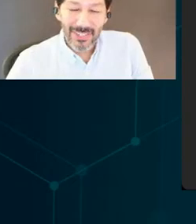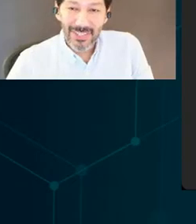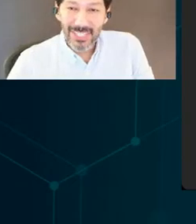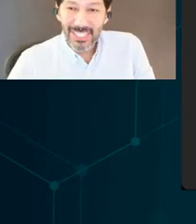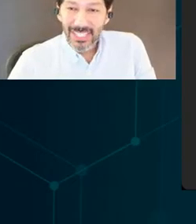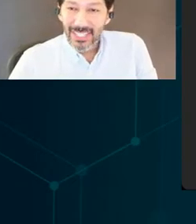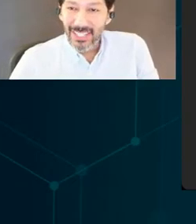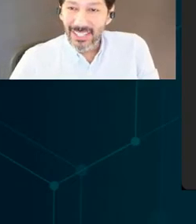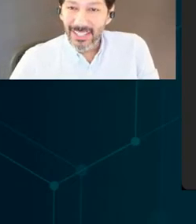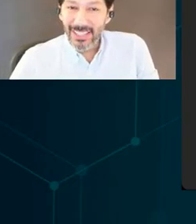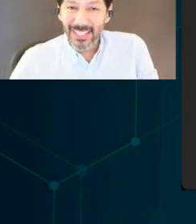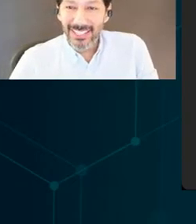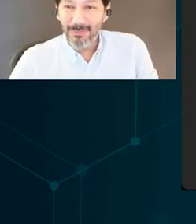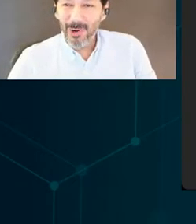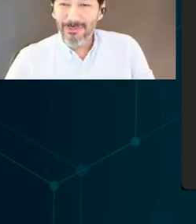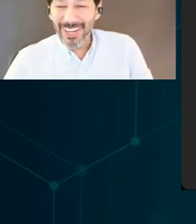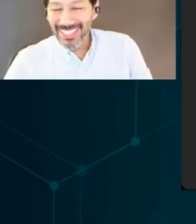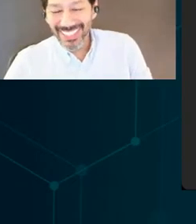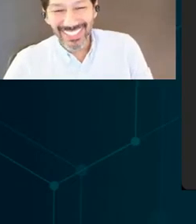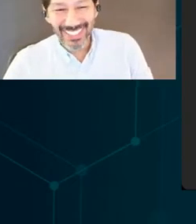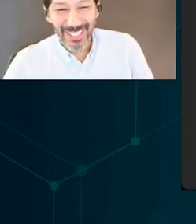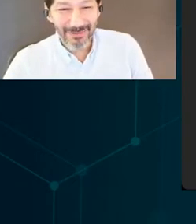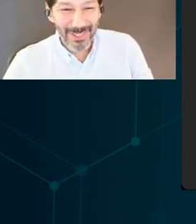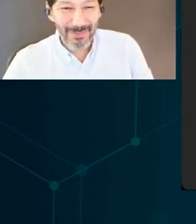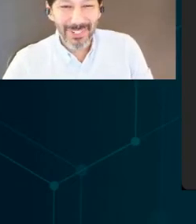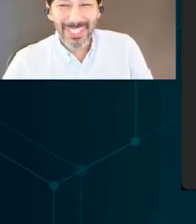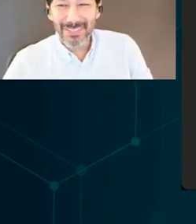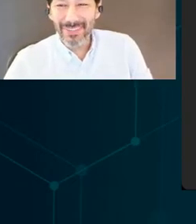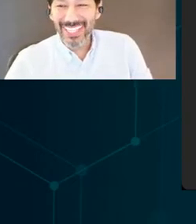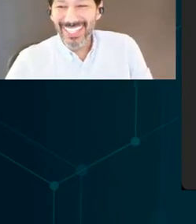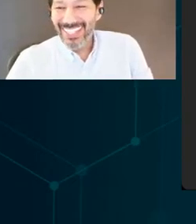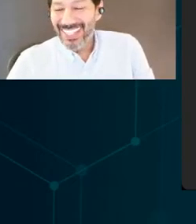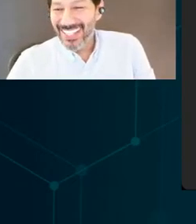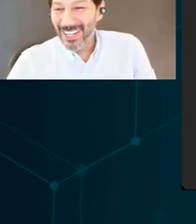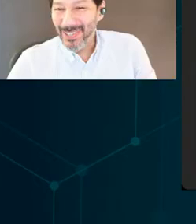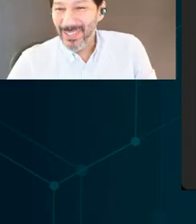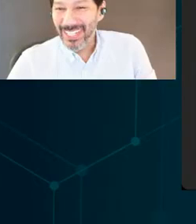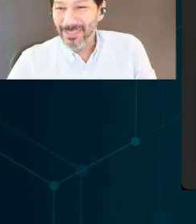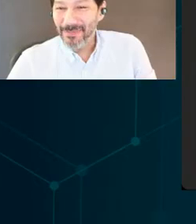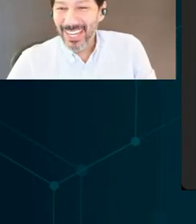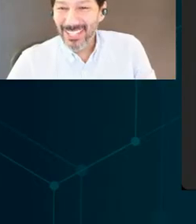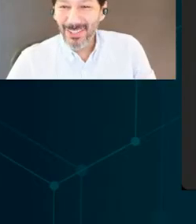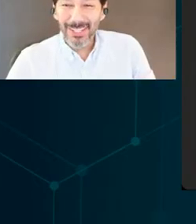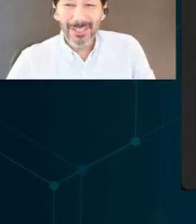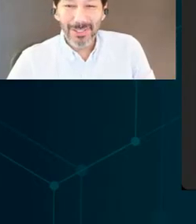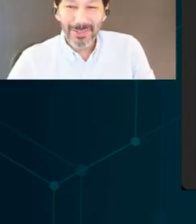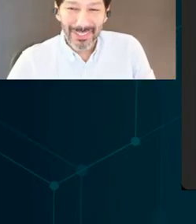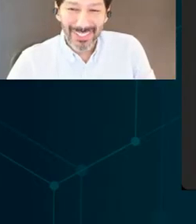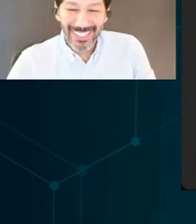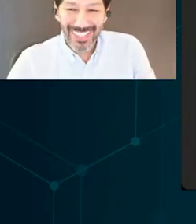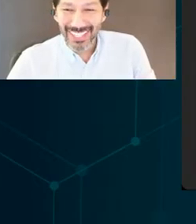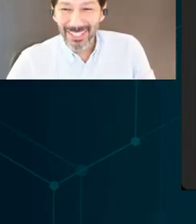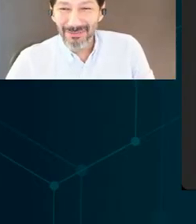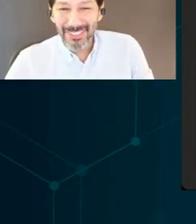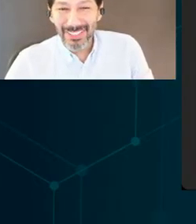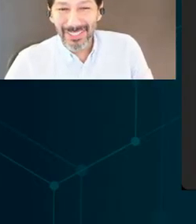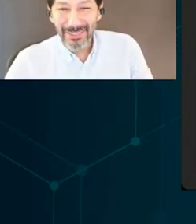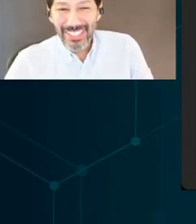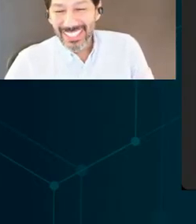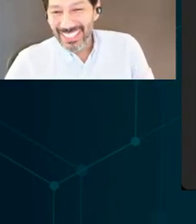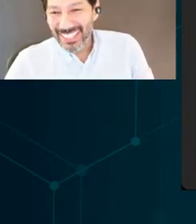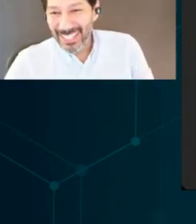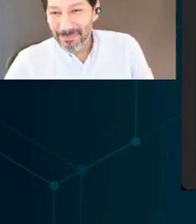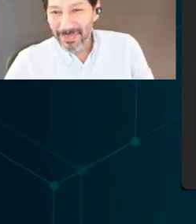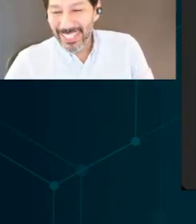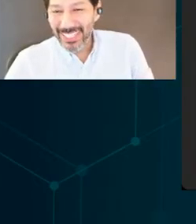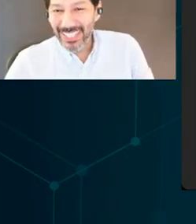some questions. I think it's more fun if you participate. So I saw the hello earlier. Thank you for the